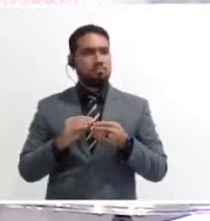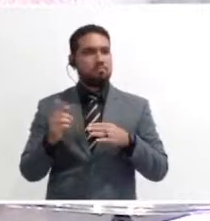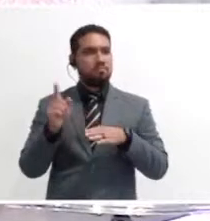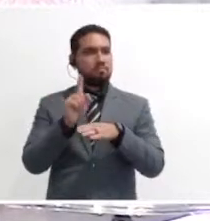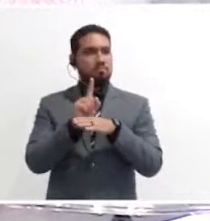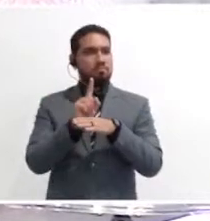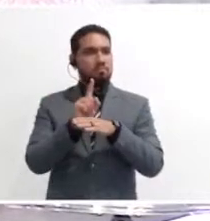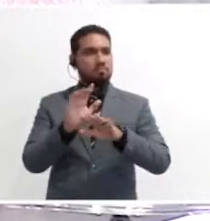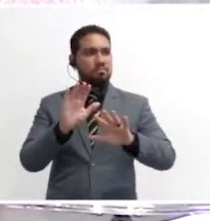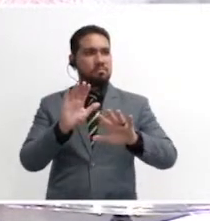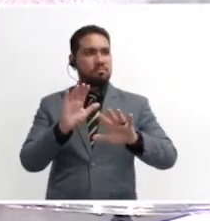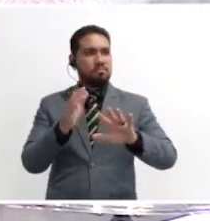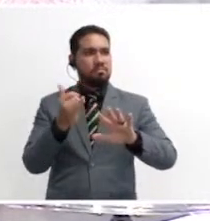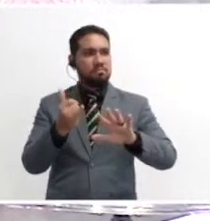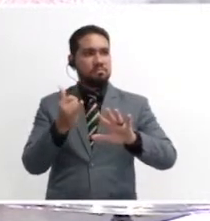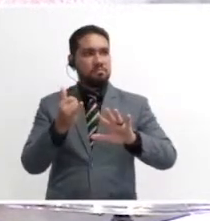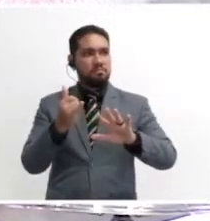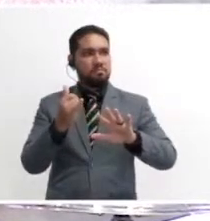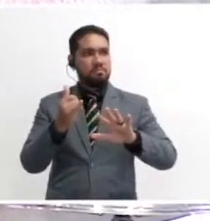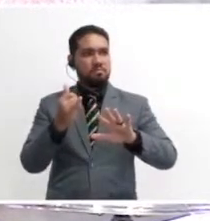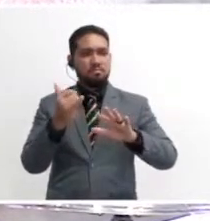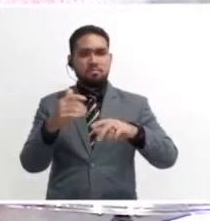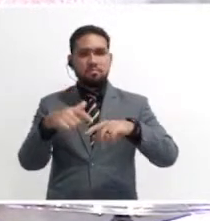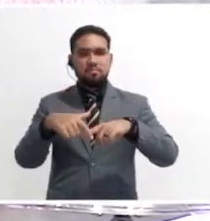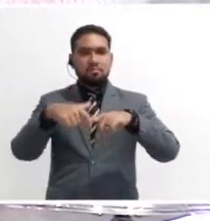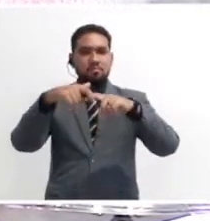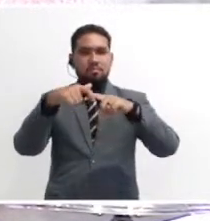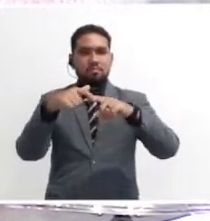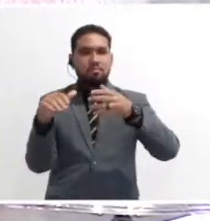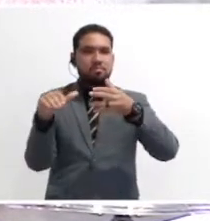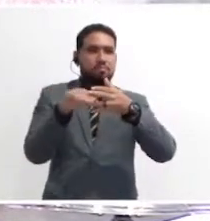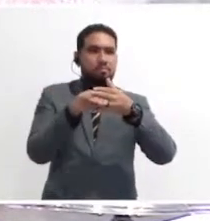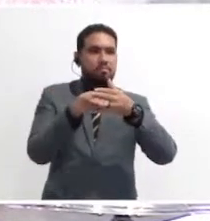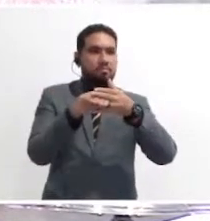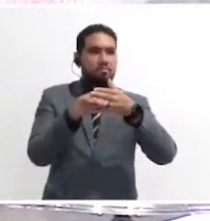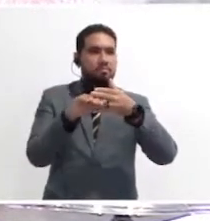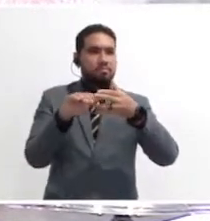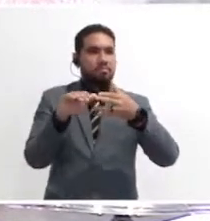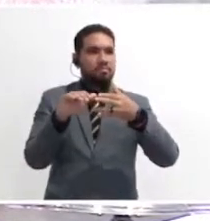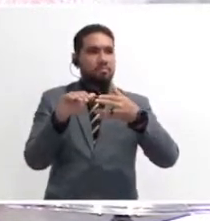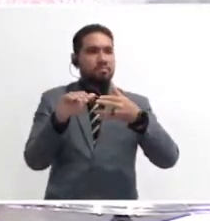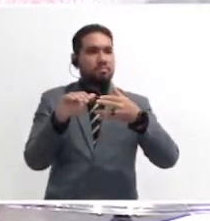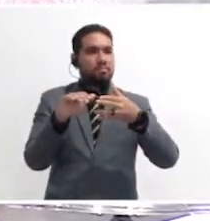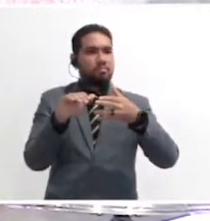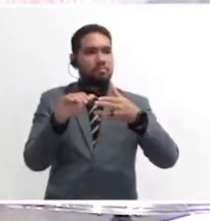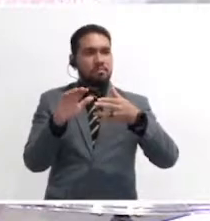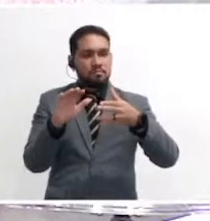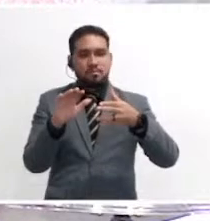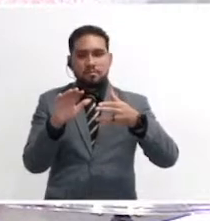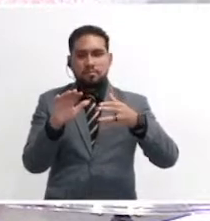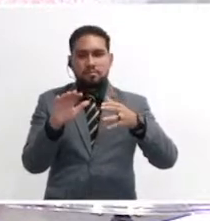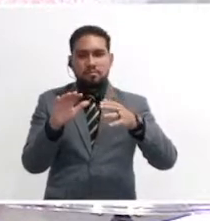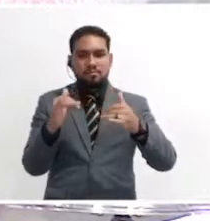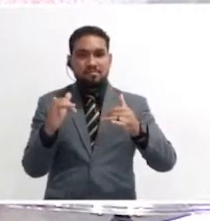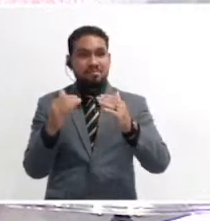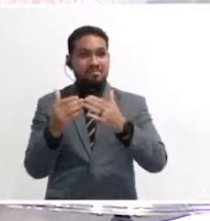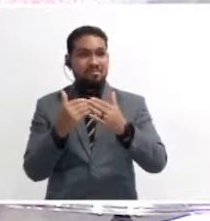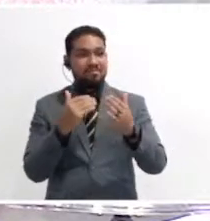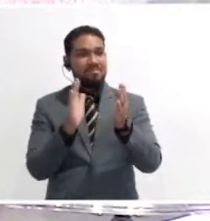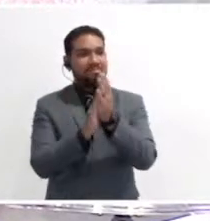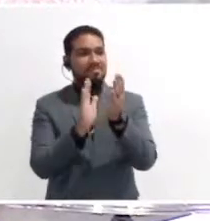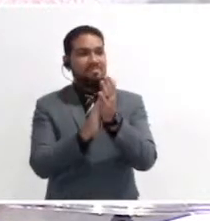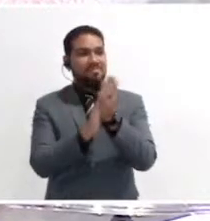Miren, vamos a tomar una pausa, es momento del almuerzo. Hemos tenido una mañana. Pero antes vamos a darle un aplauso